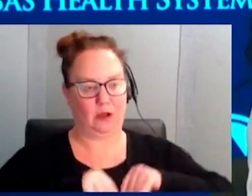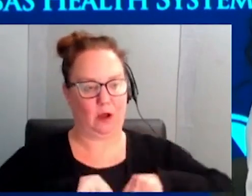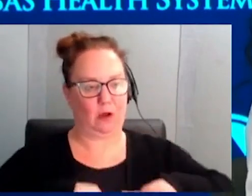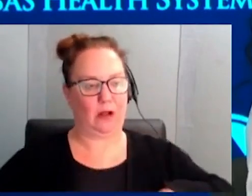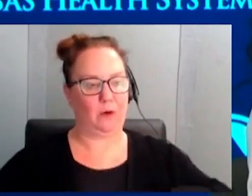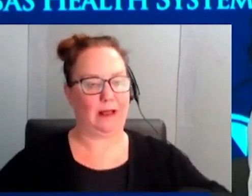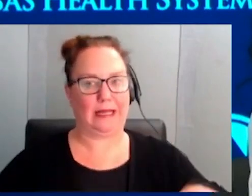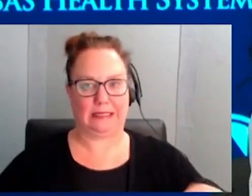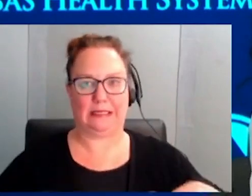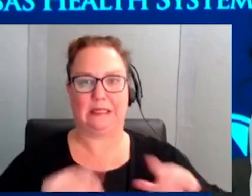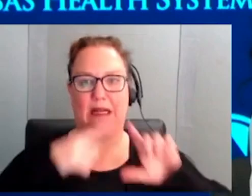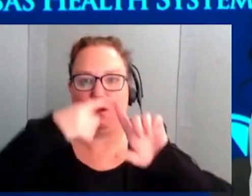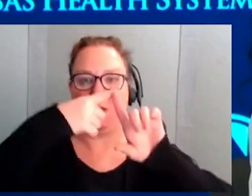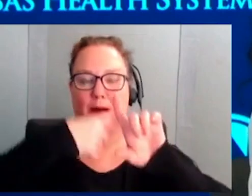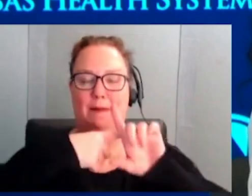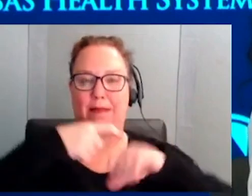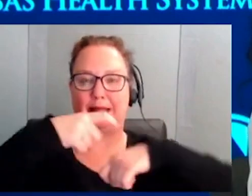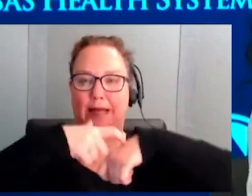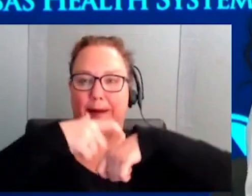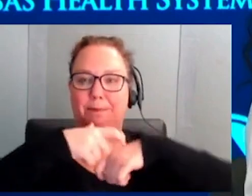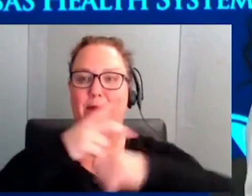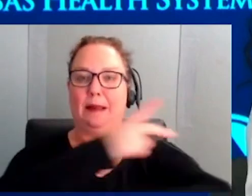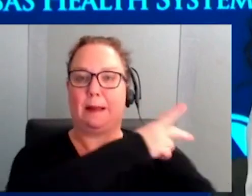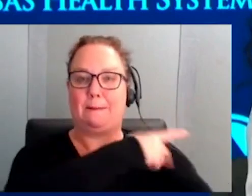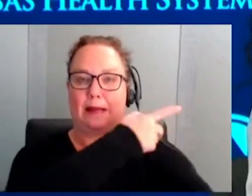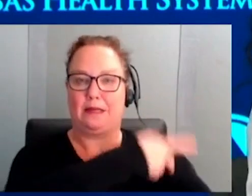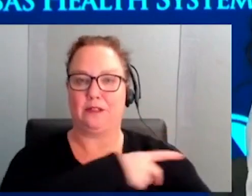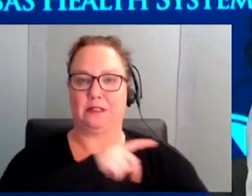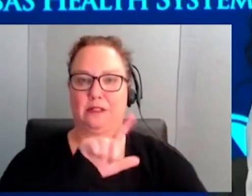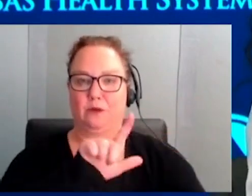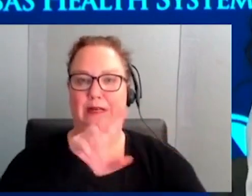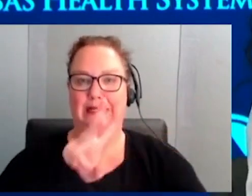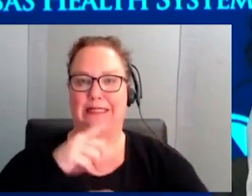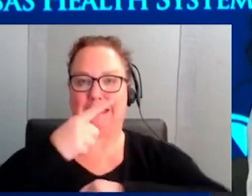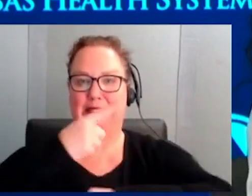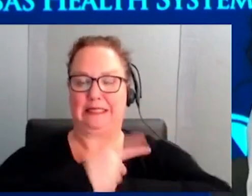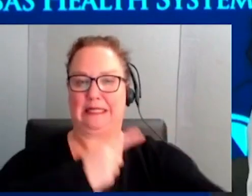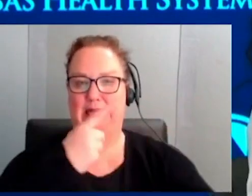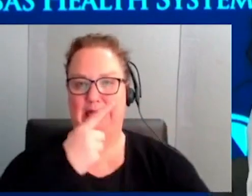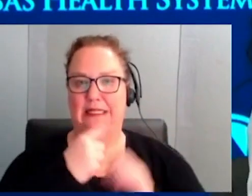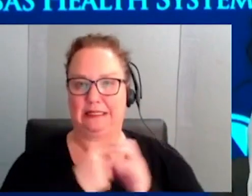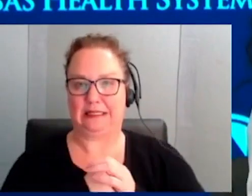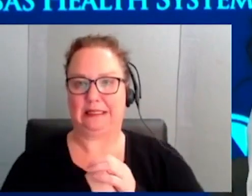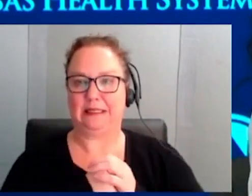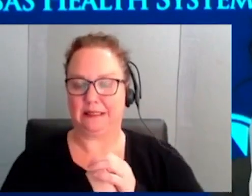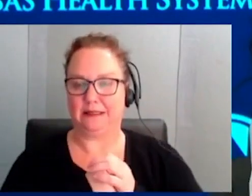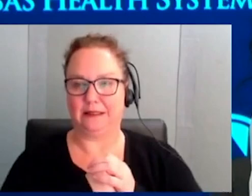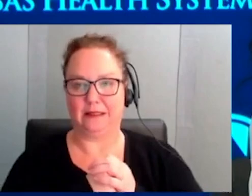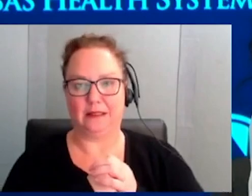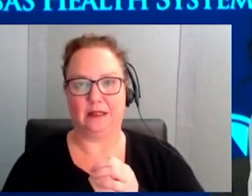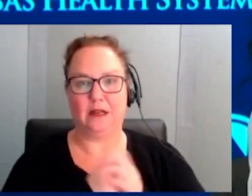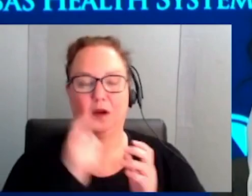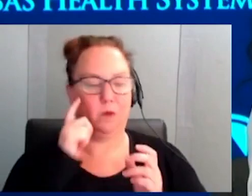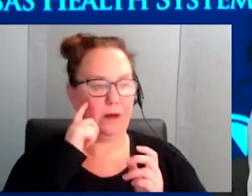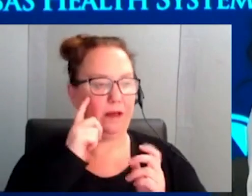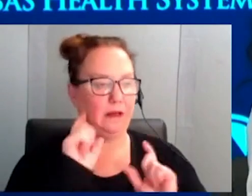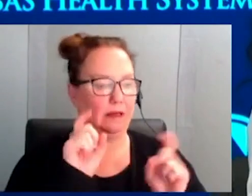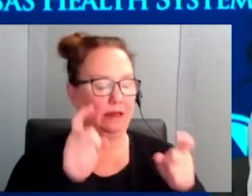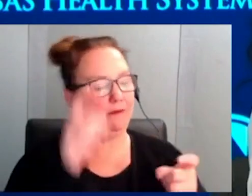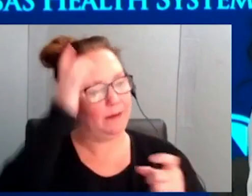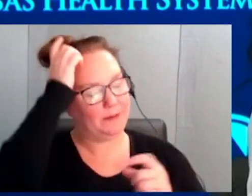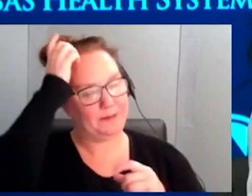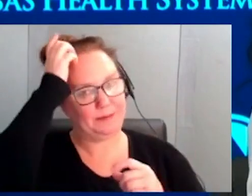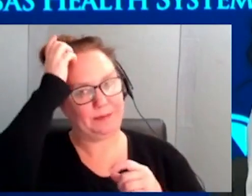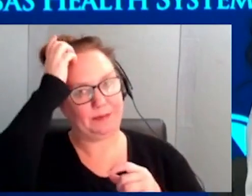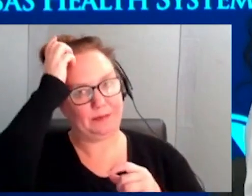over a month. Patients can get it every 26 days, and we have doses that we can give them. And it